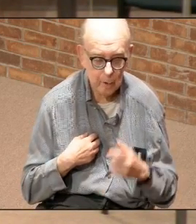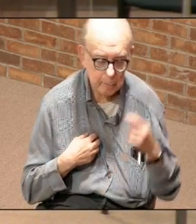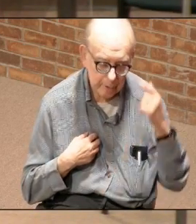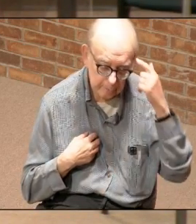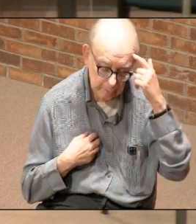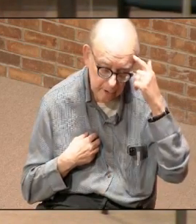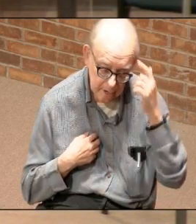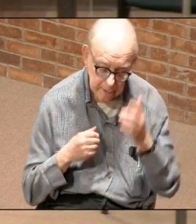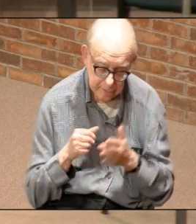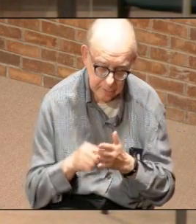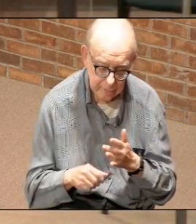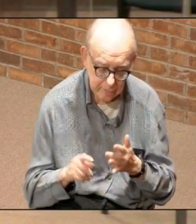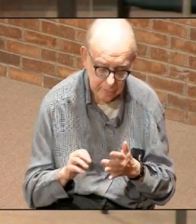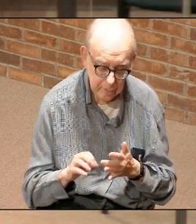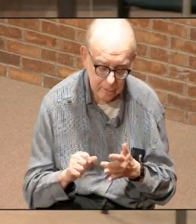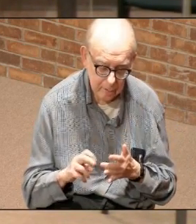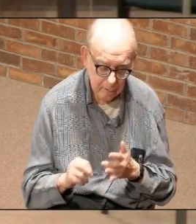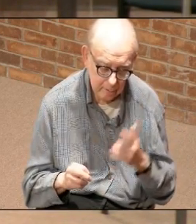surgeons.